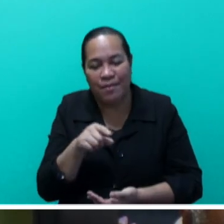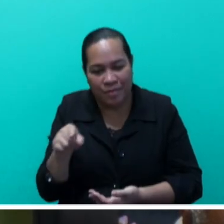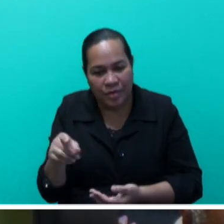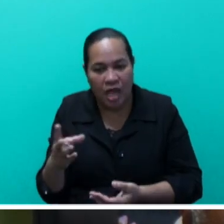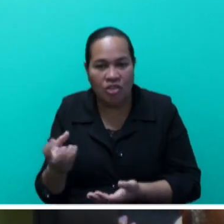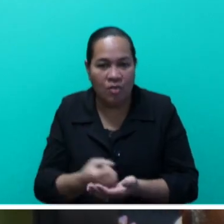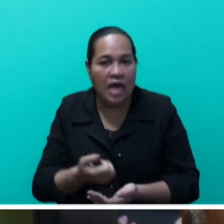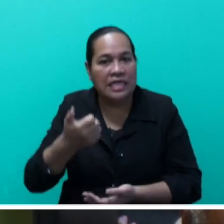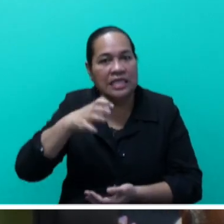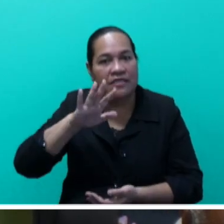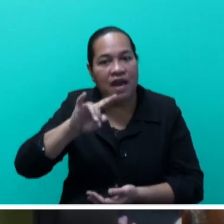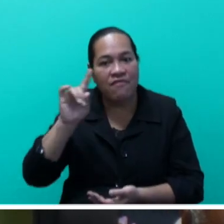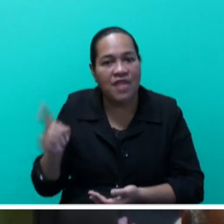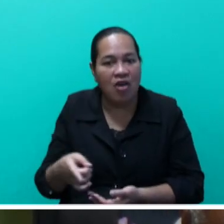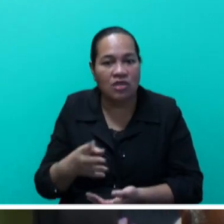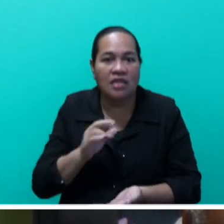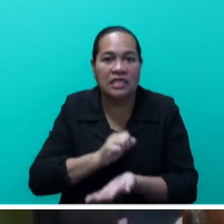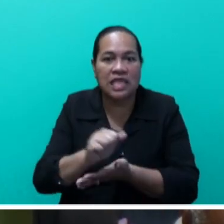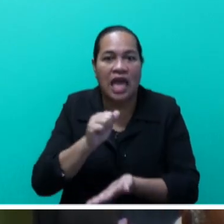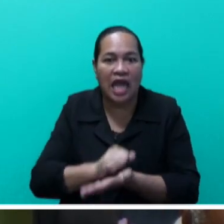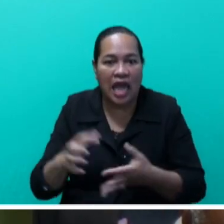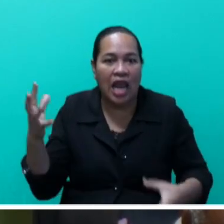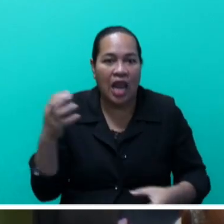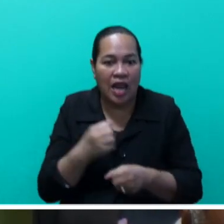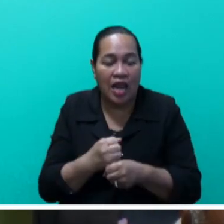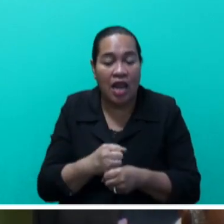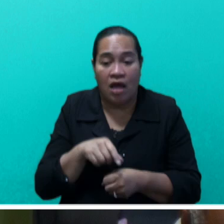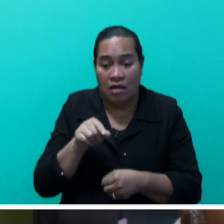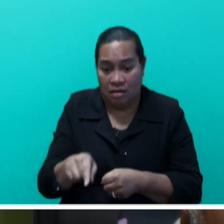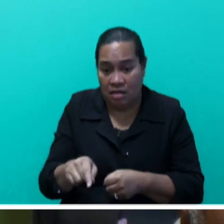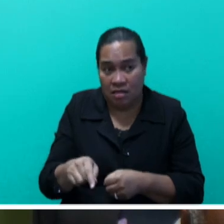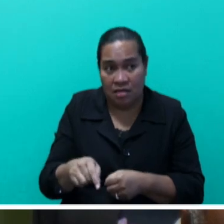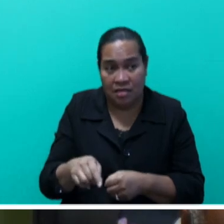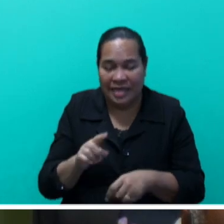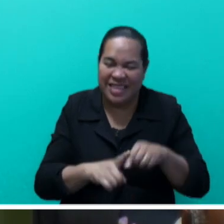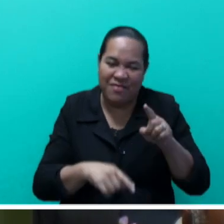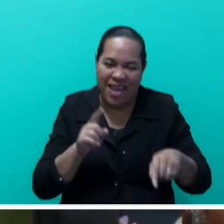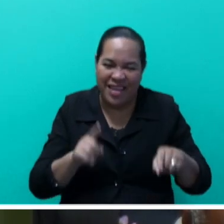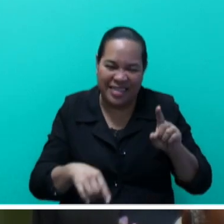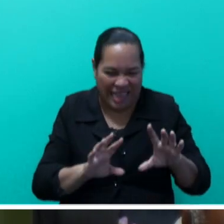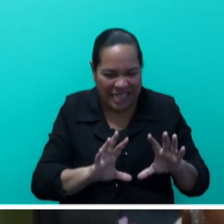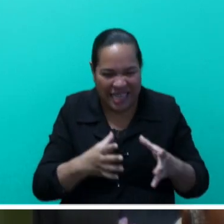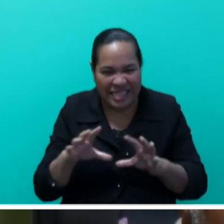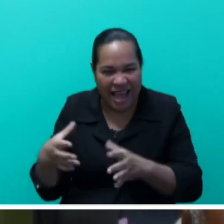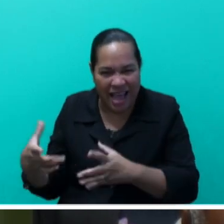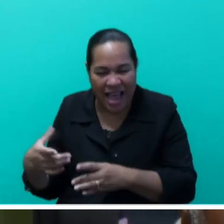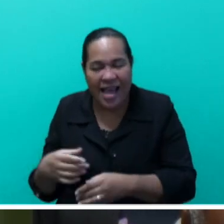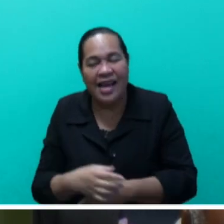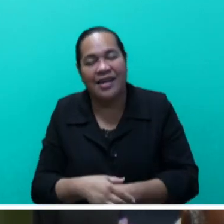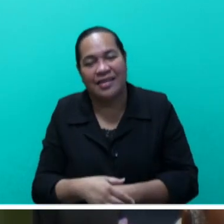to 65,000 in sales, and should be noted that, of course, this varies by sector as